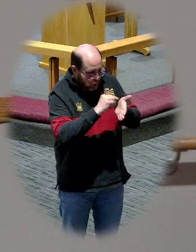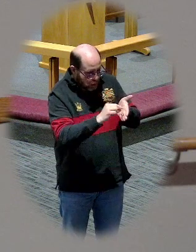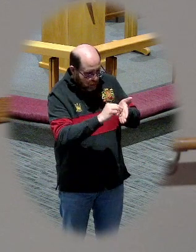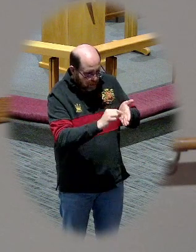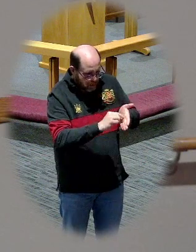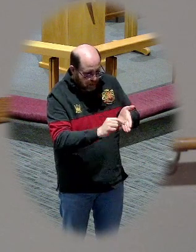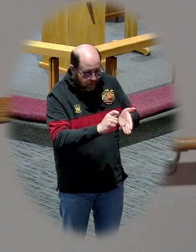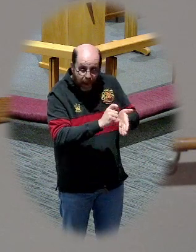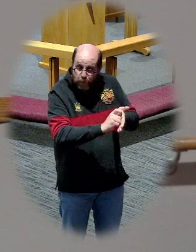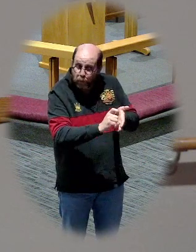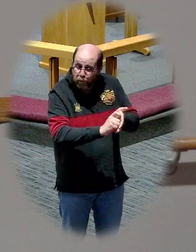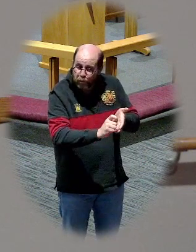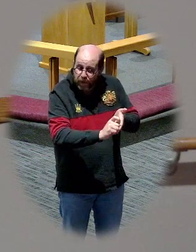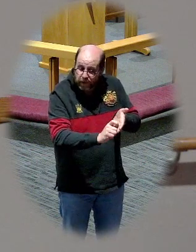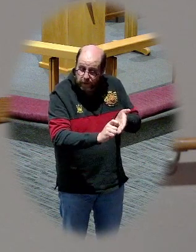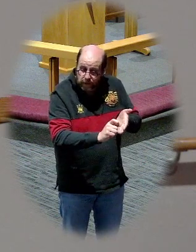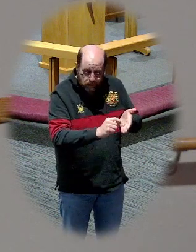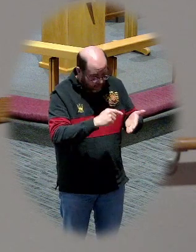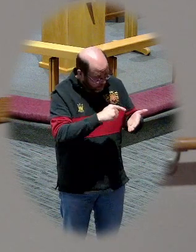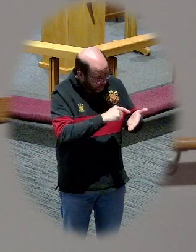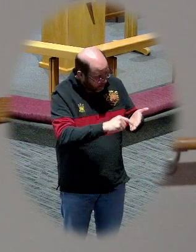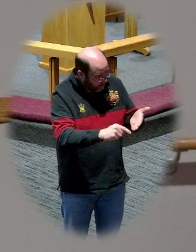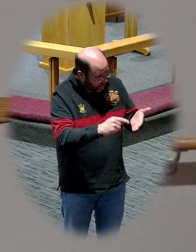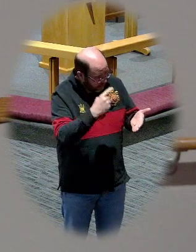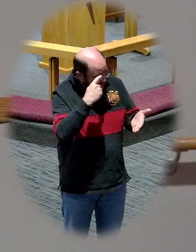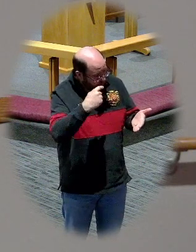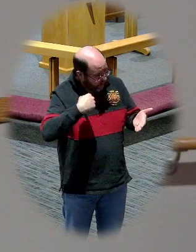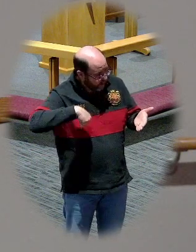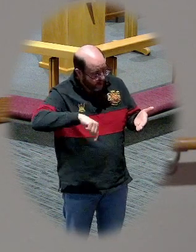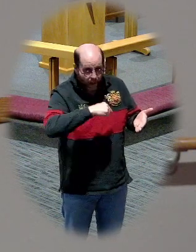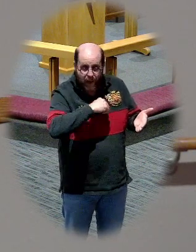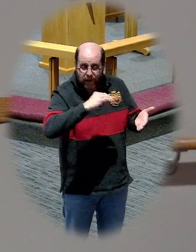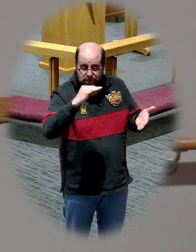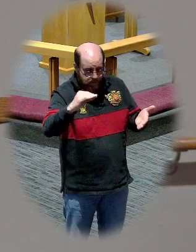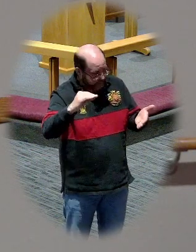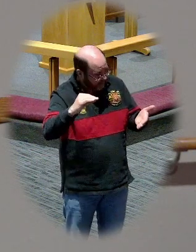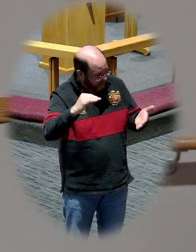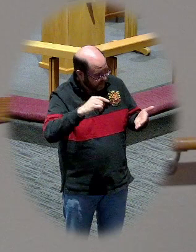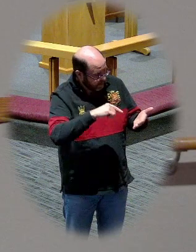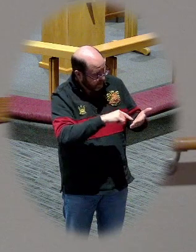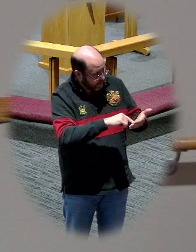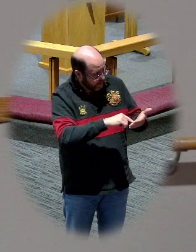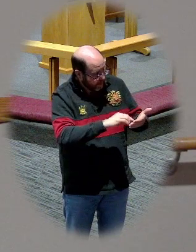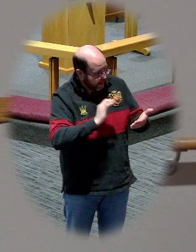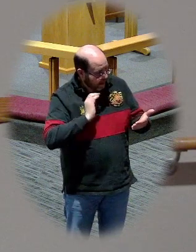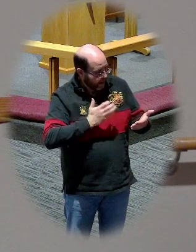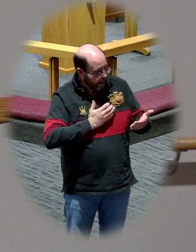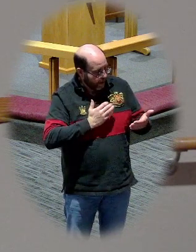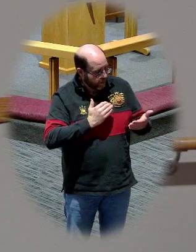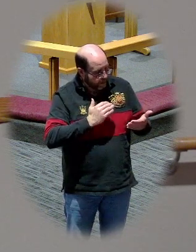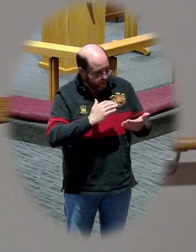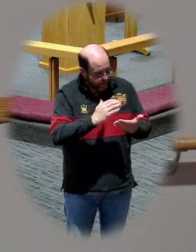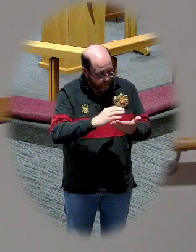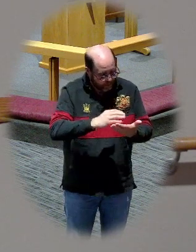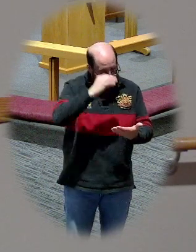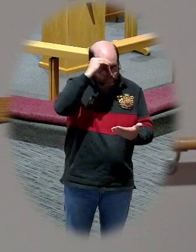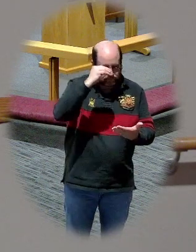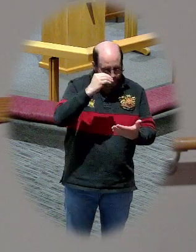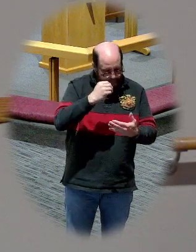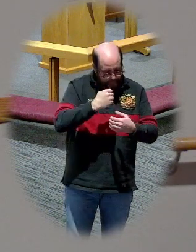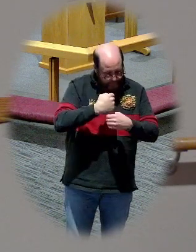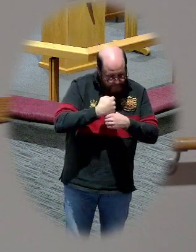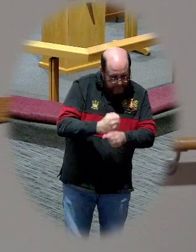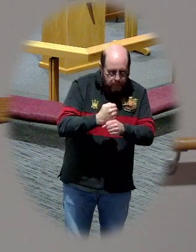written for our teaching, our catechesis, our